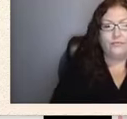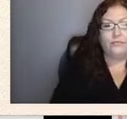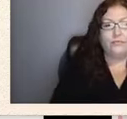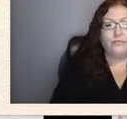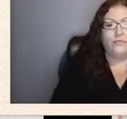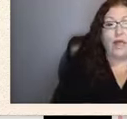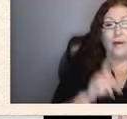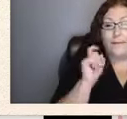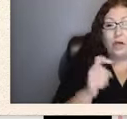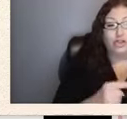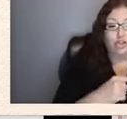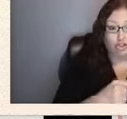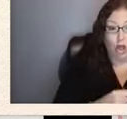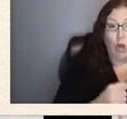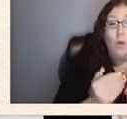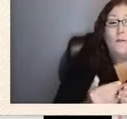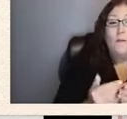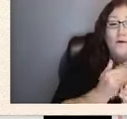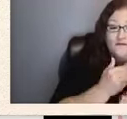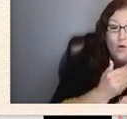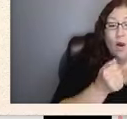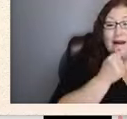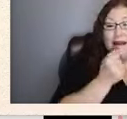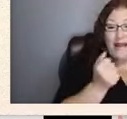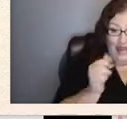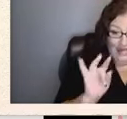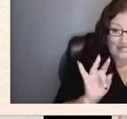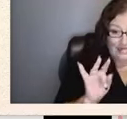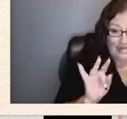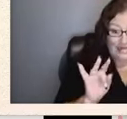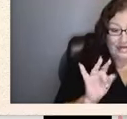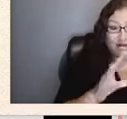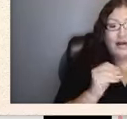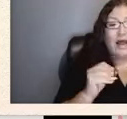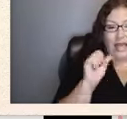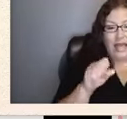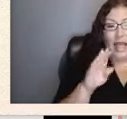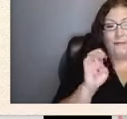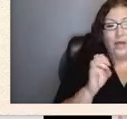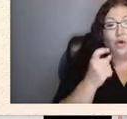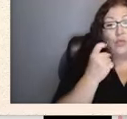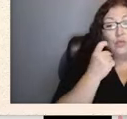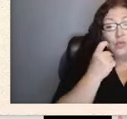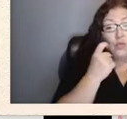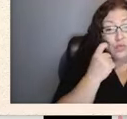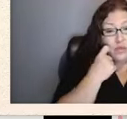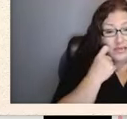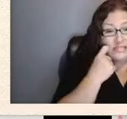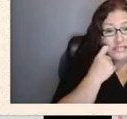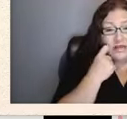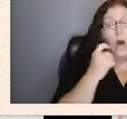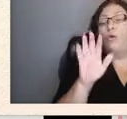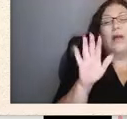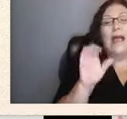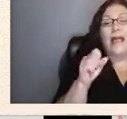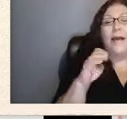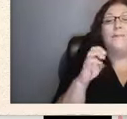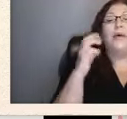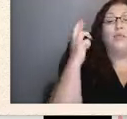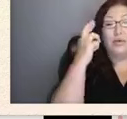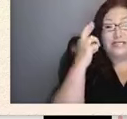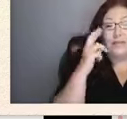manifest before the age of 18 and can be reasonably expected to continue